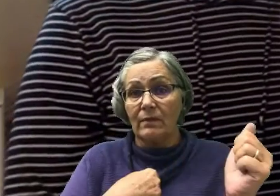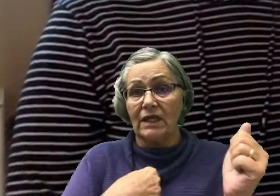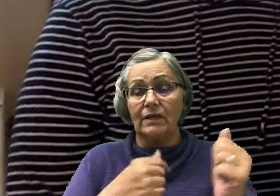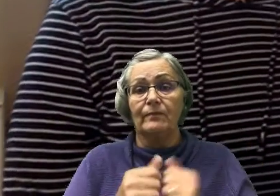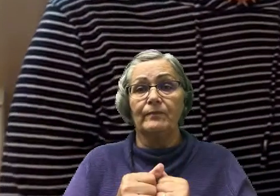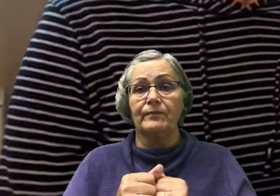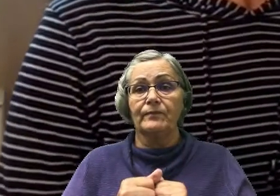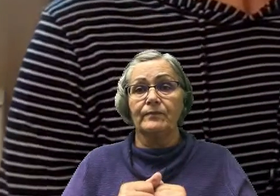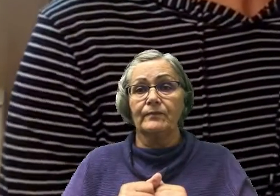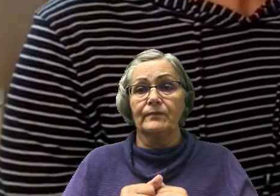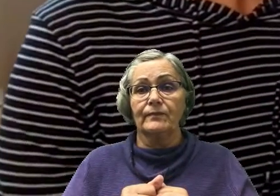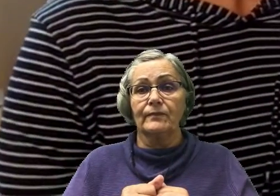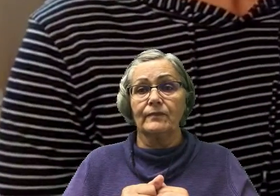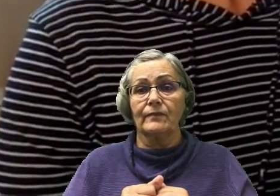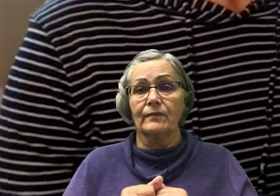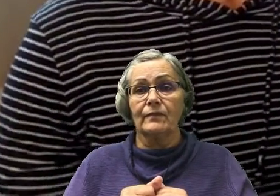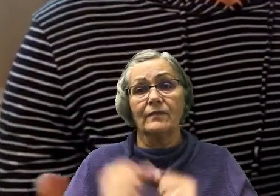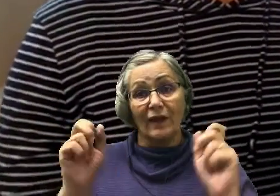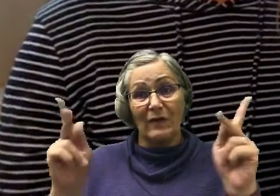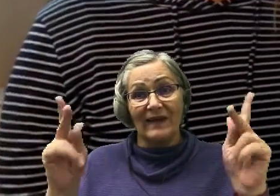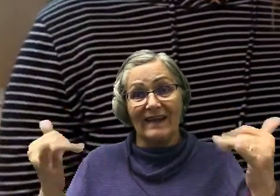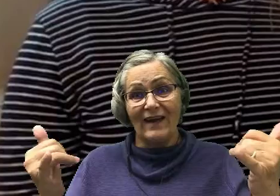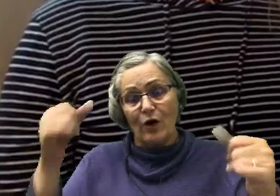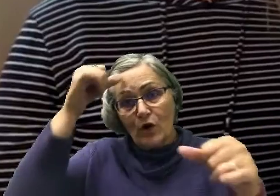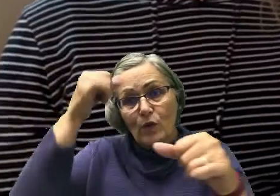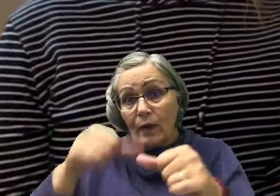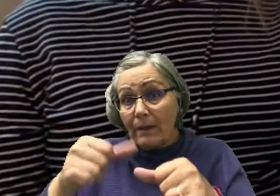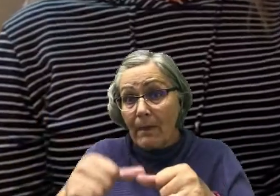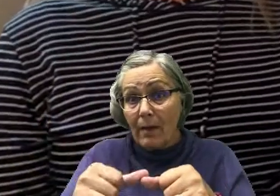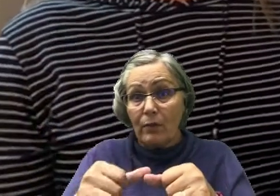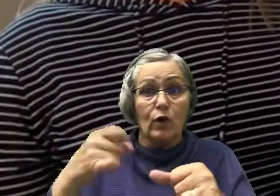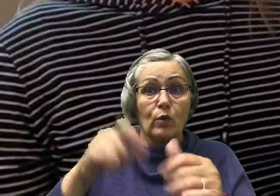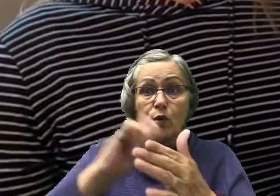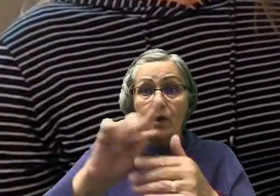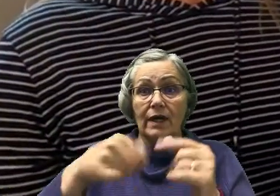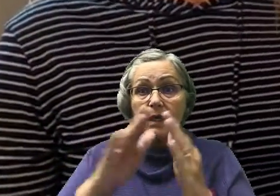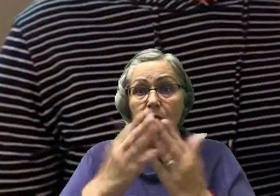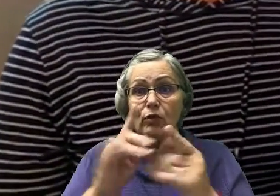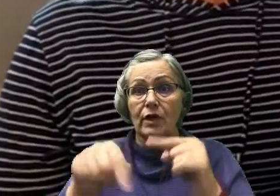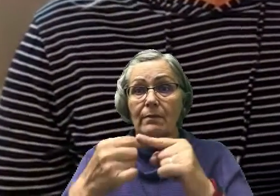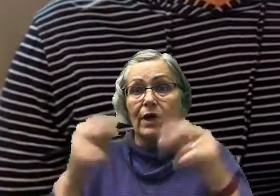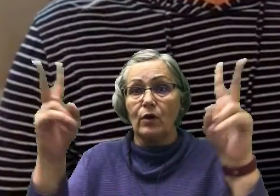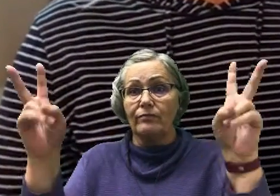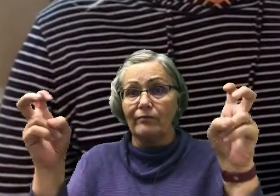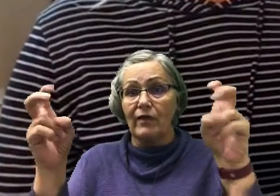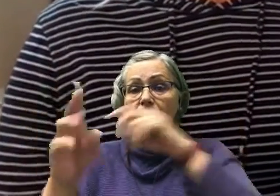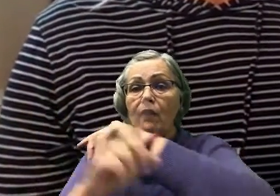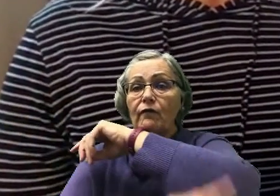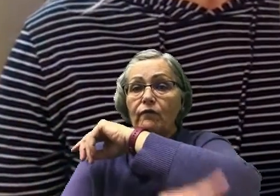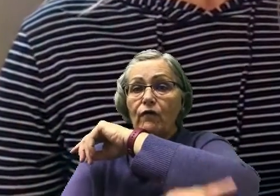Okay. Now remember, we're writing a book about fall. And we talked about yesterday writing